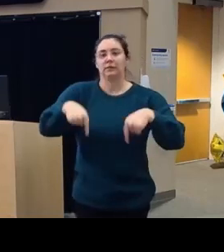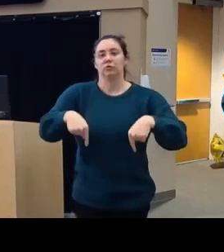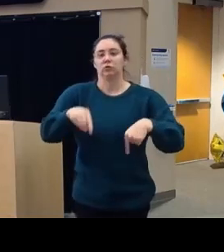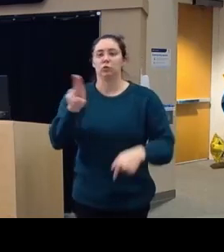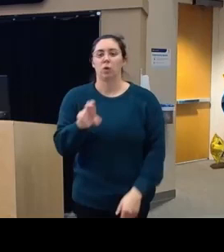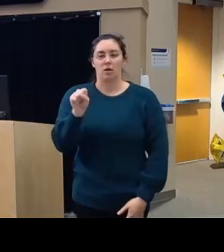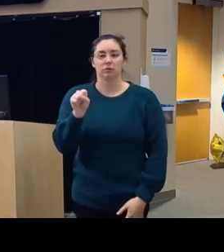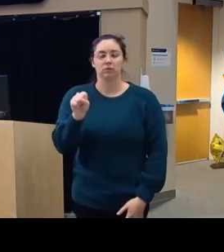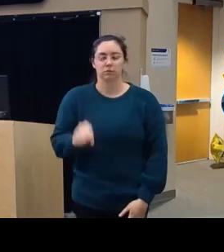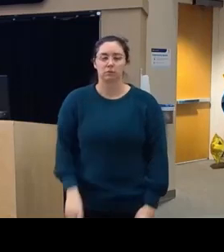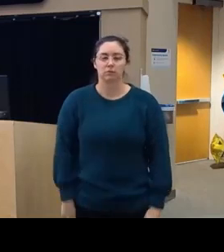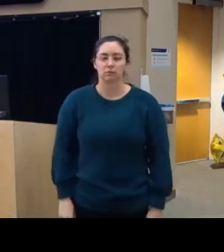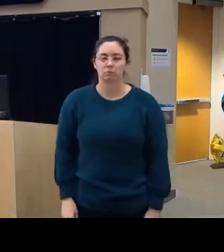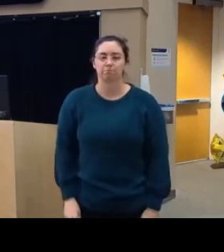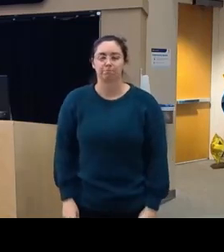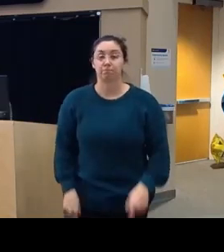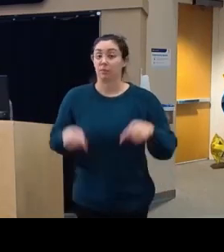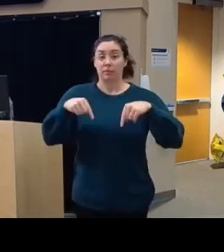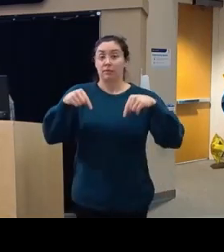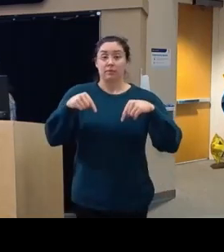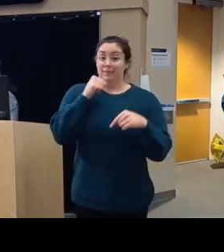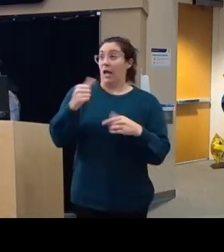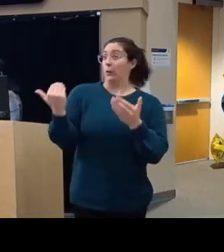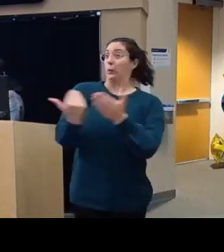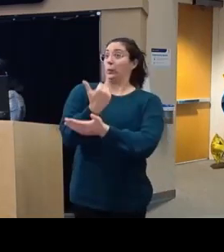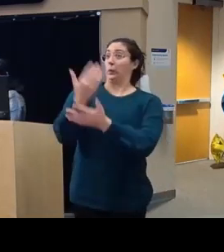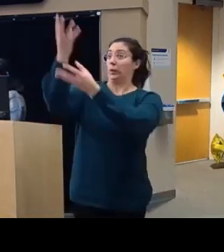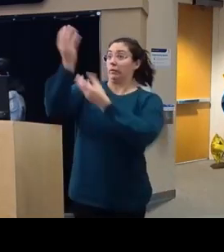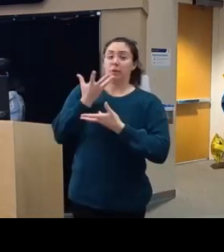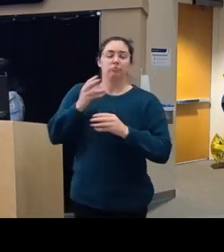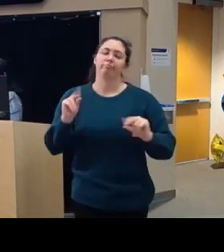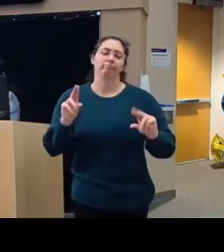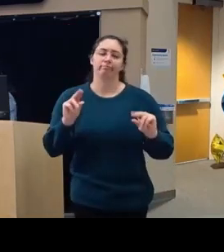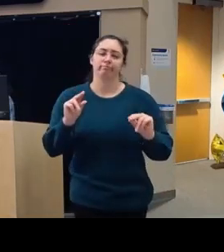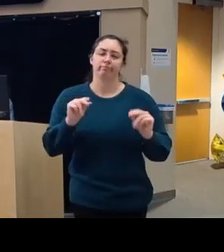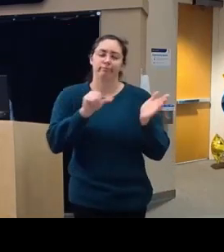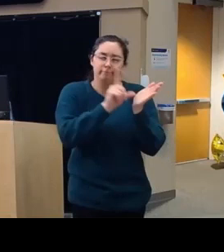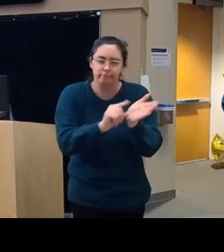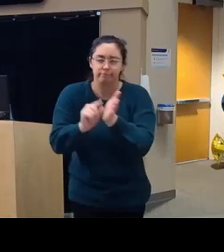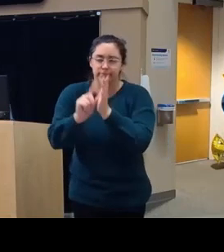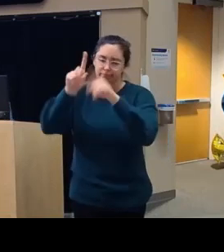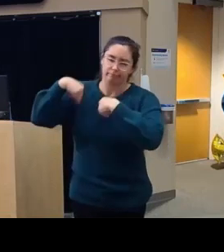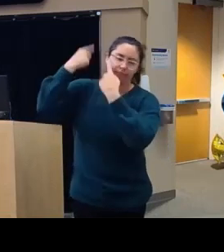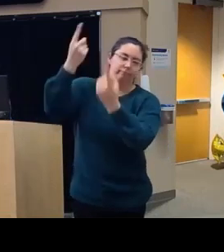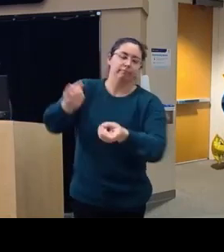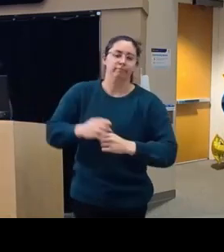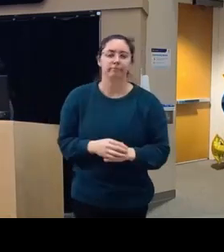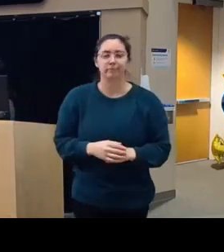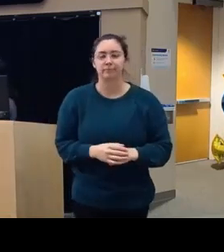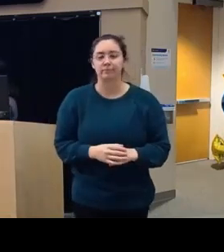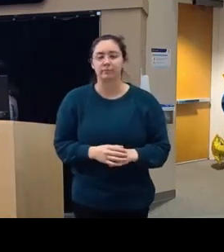have. So this is not news and has been documented for decades, but